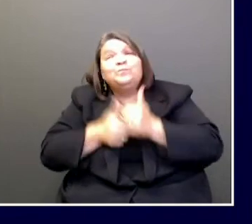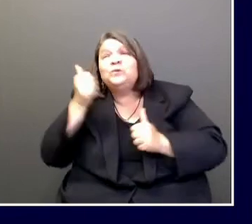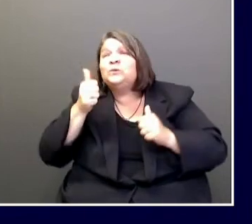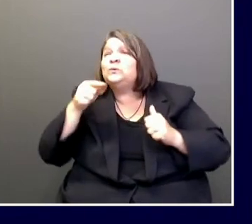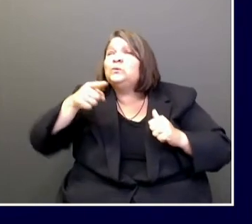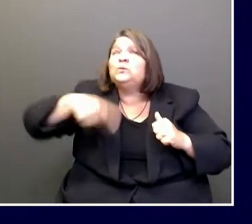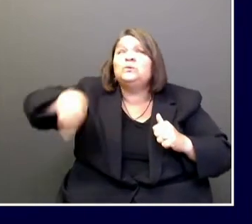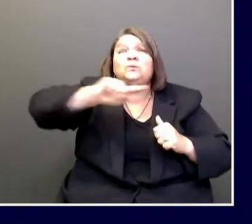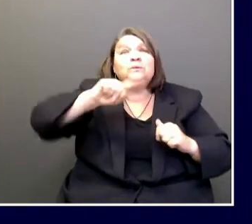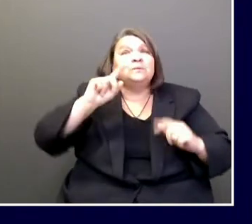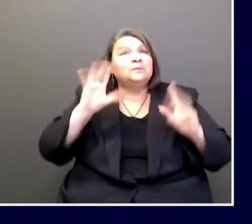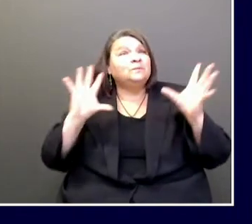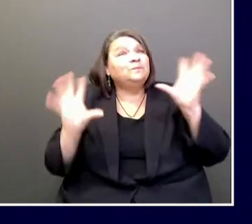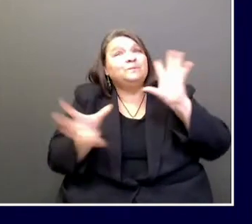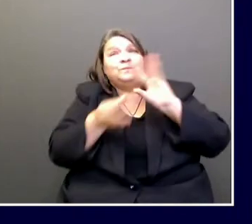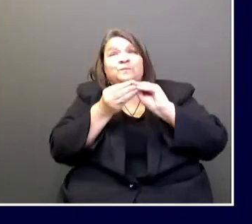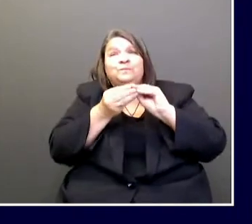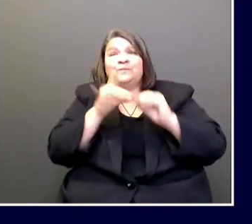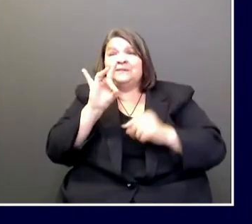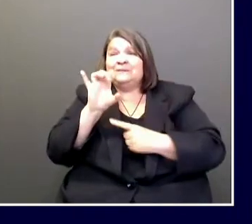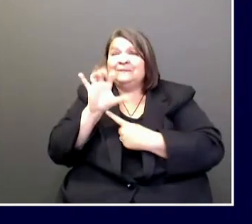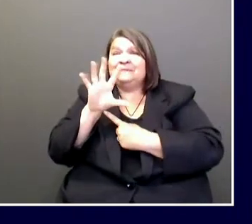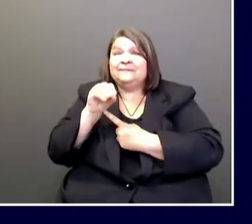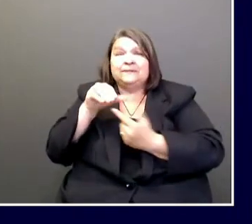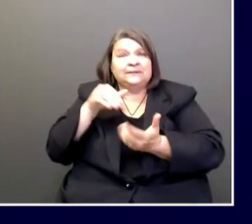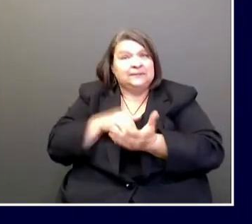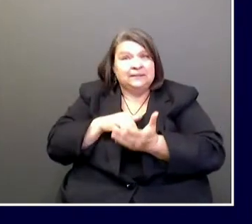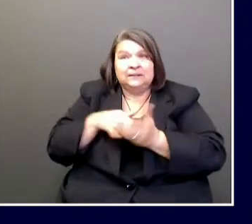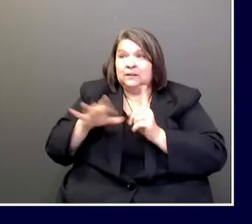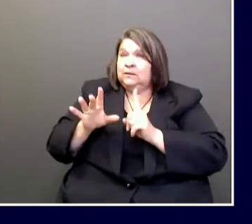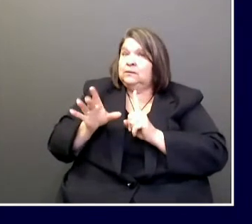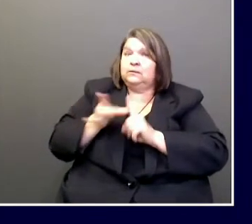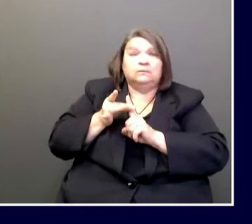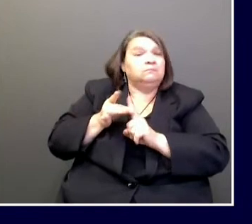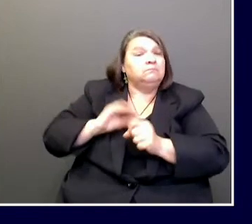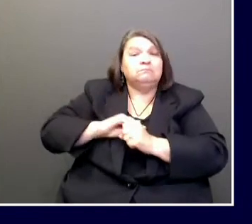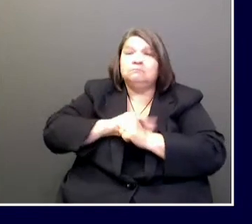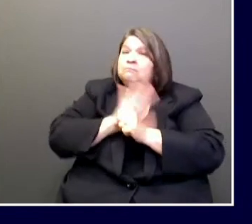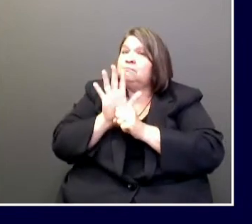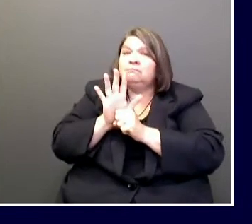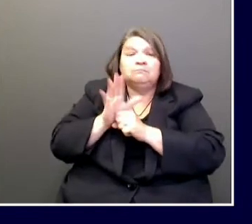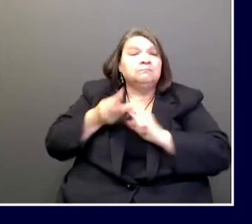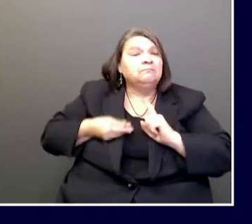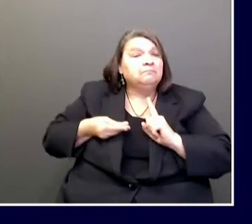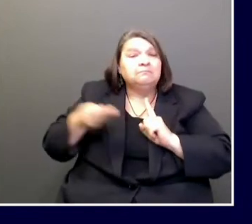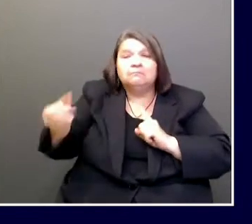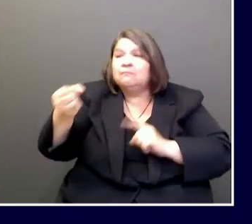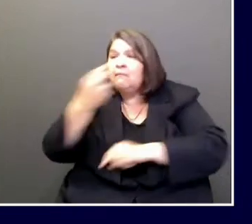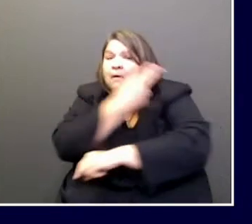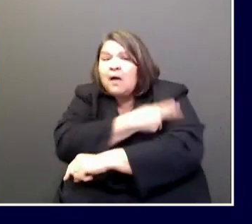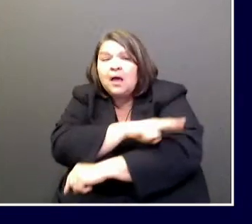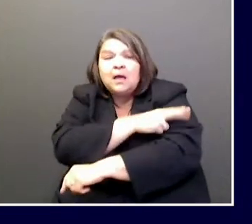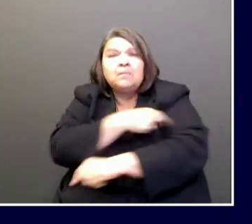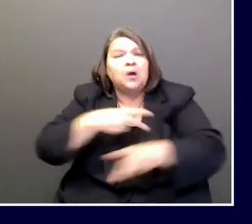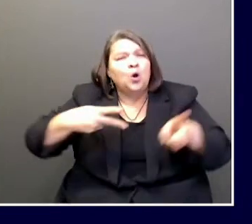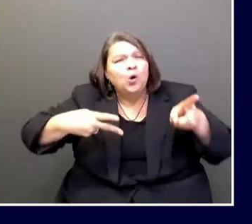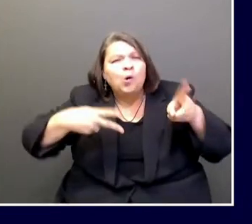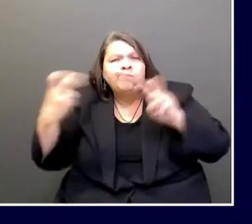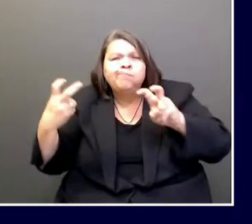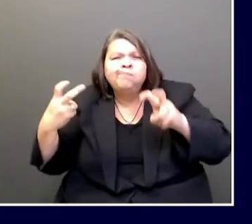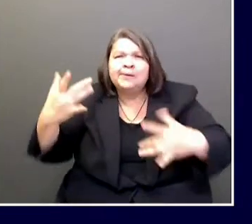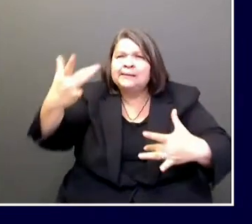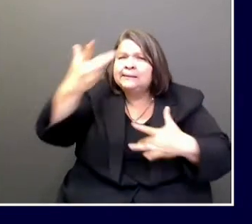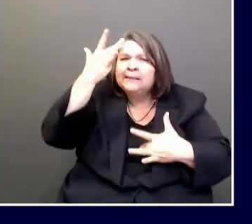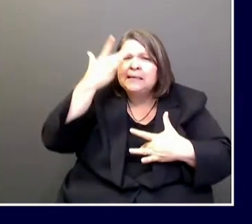and deaths. In fact, the vaccines can help prevent the Delta variant from spreading even